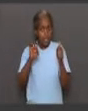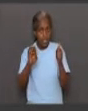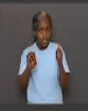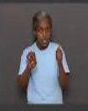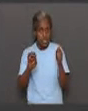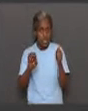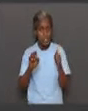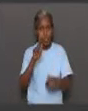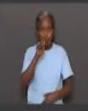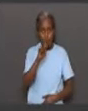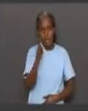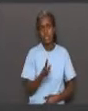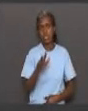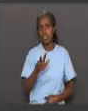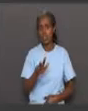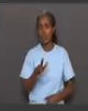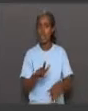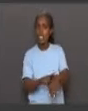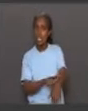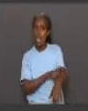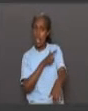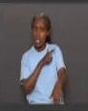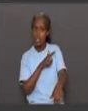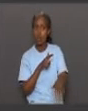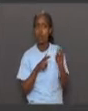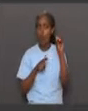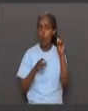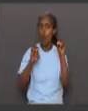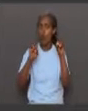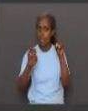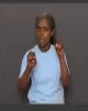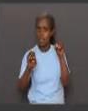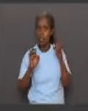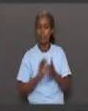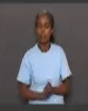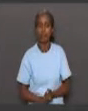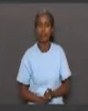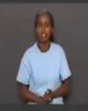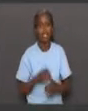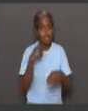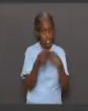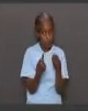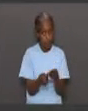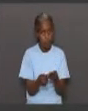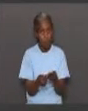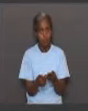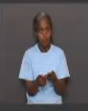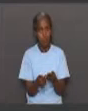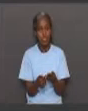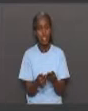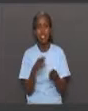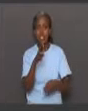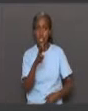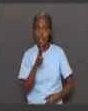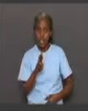AE is 1/3 the length of OE. Therefore,